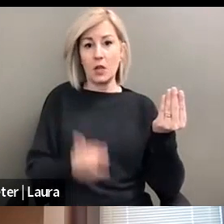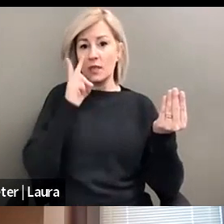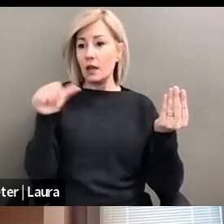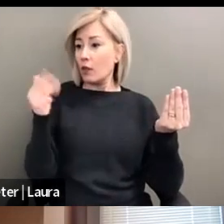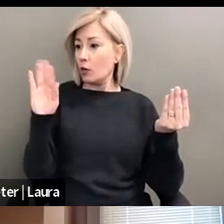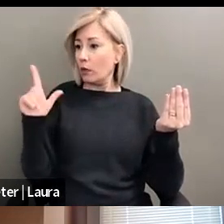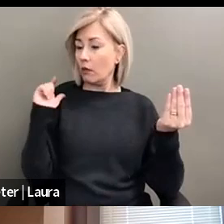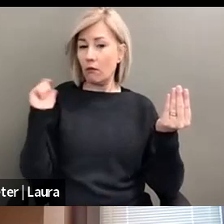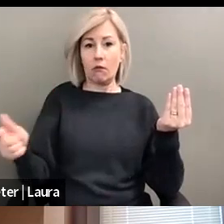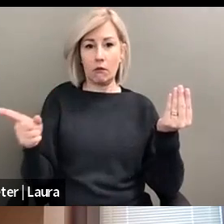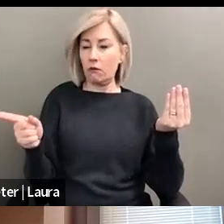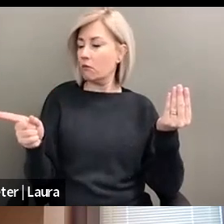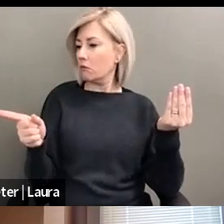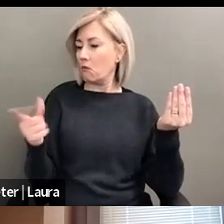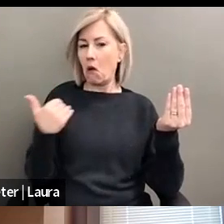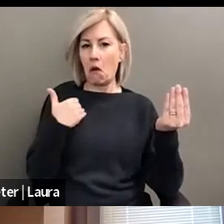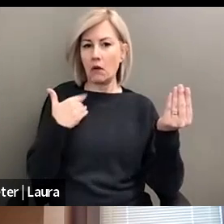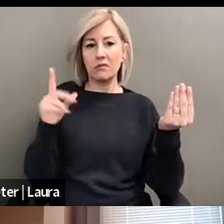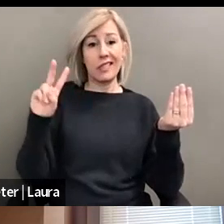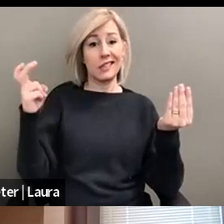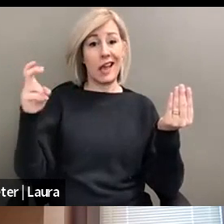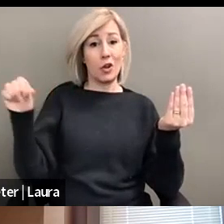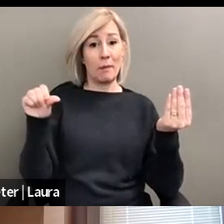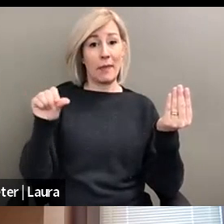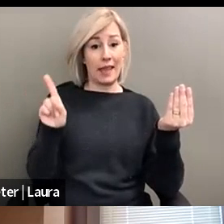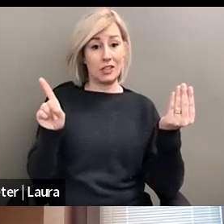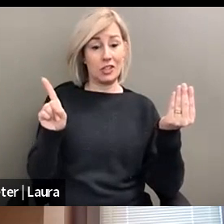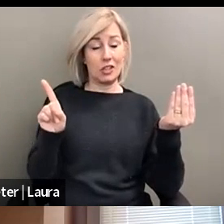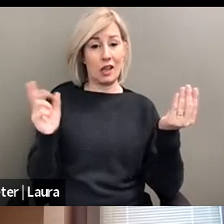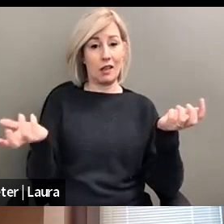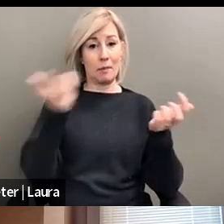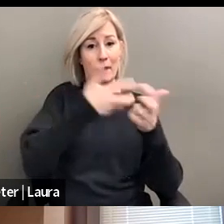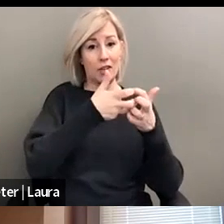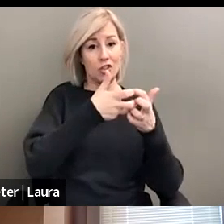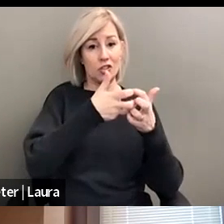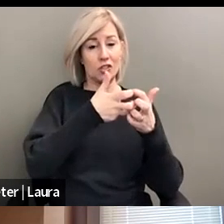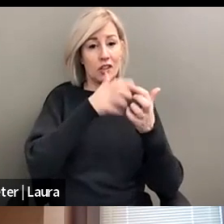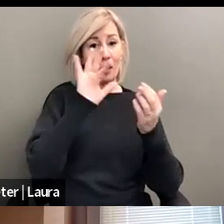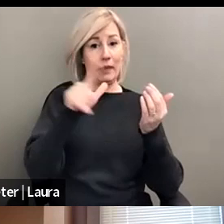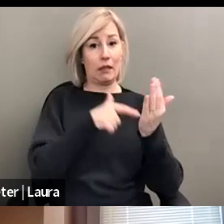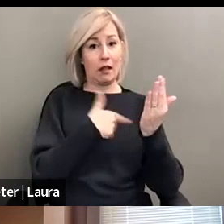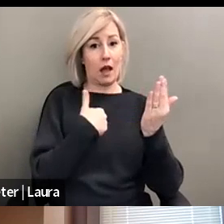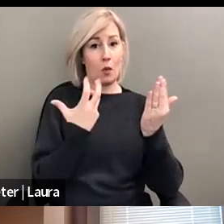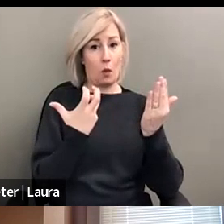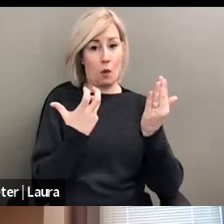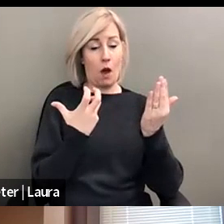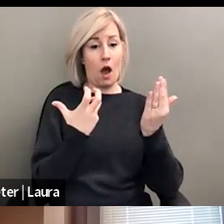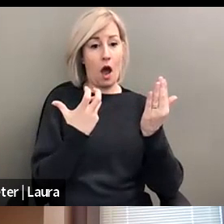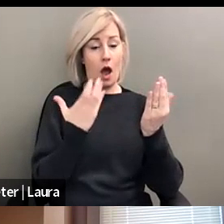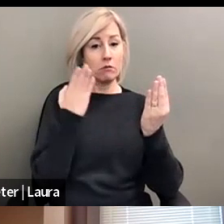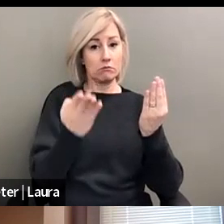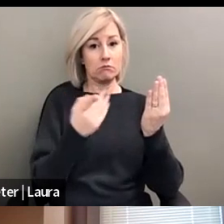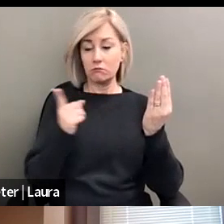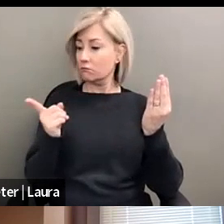by that's the title page matches the bill that you wanted to, you know, to